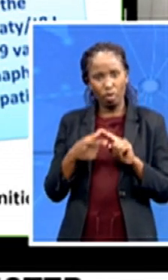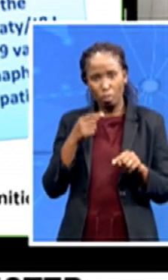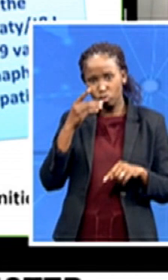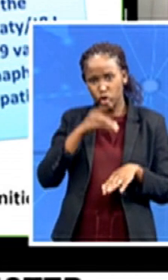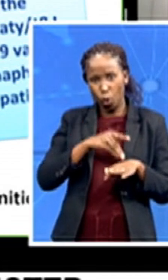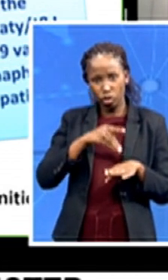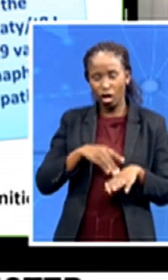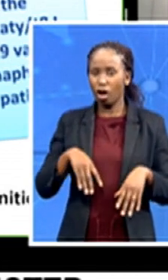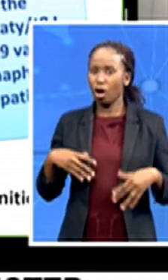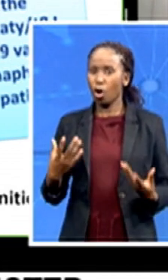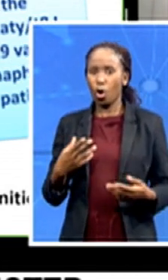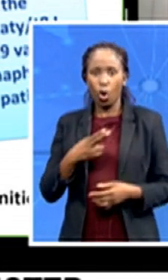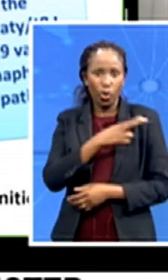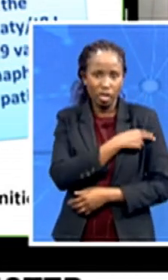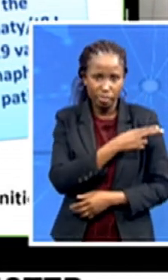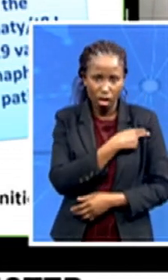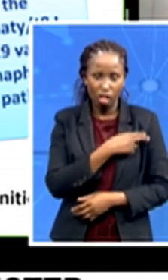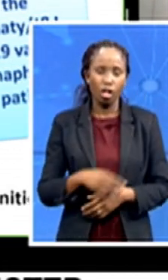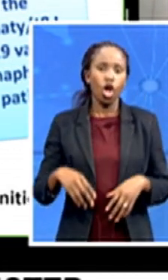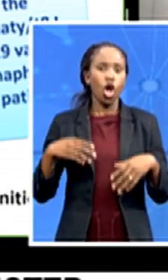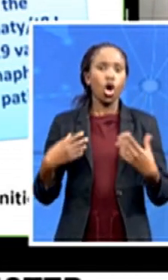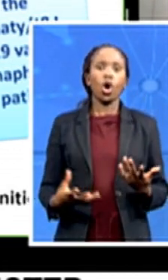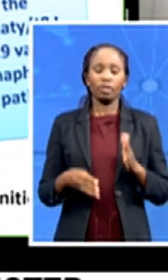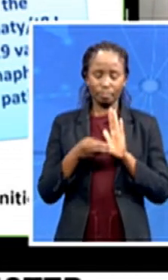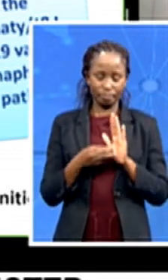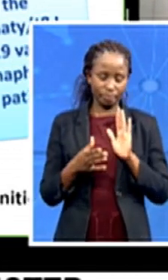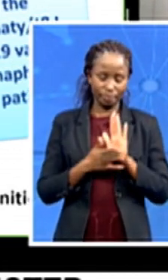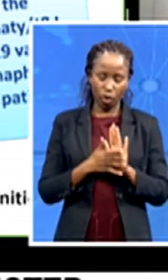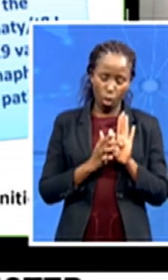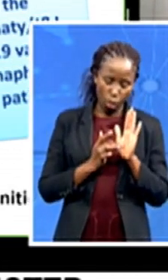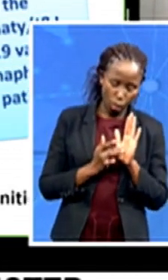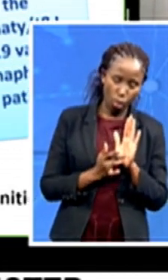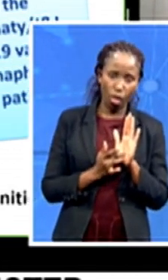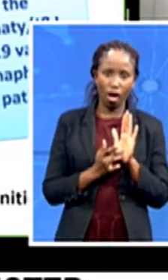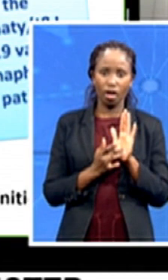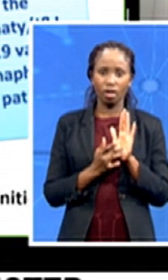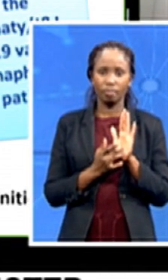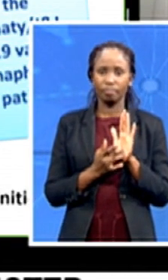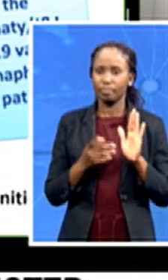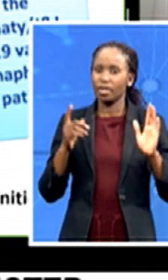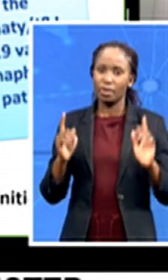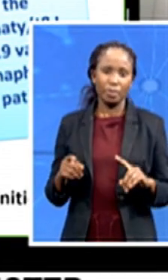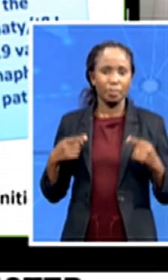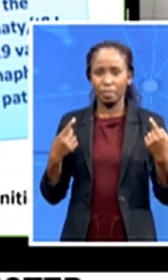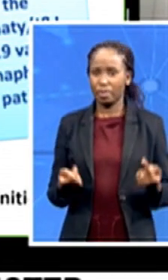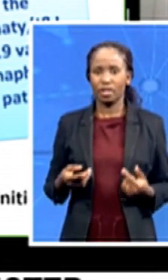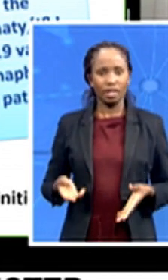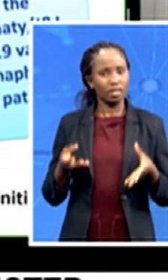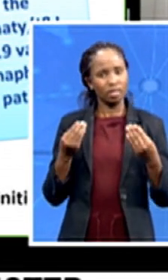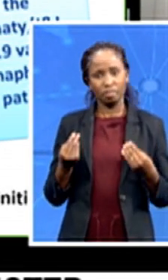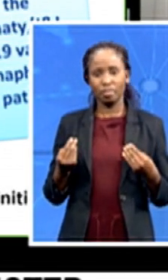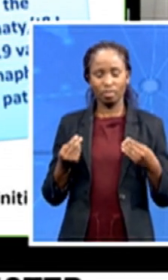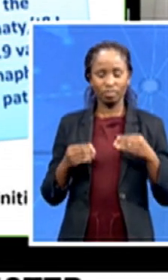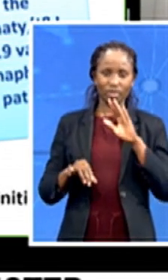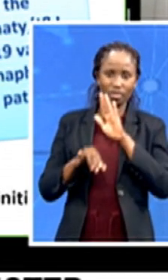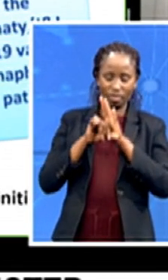and you don't have an autopsy report, you cannot come up with a specific diagnosis. And then the